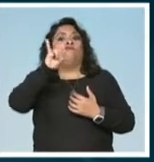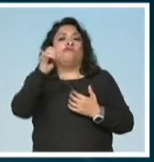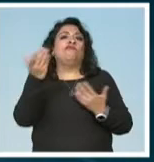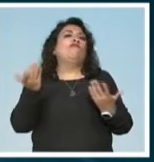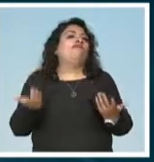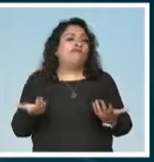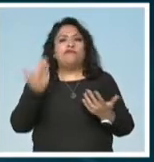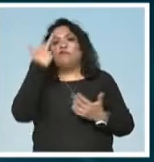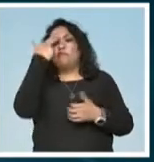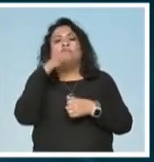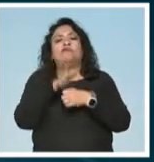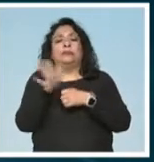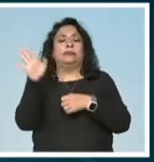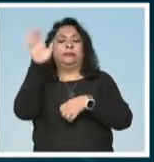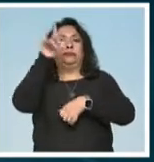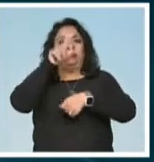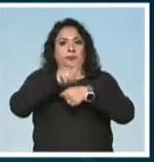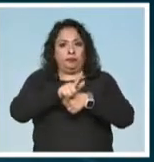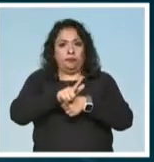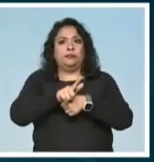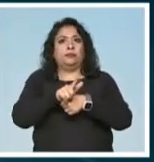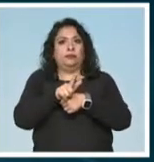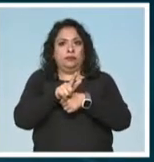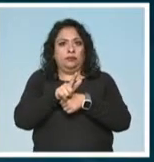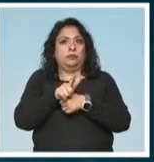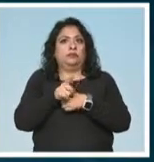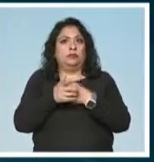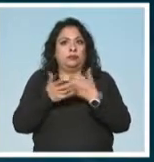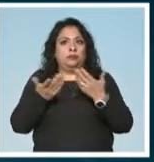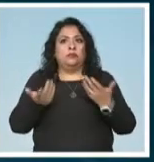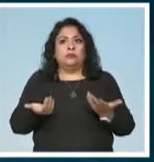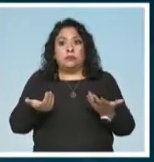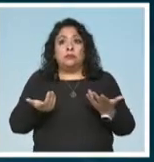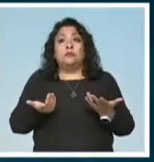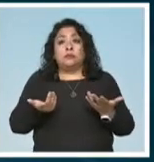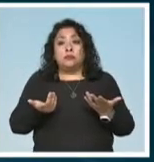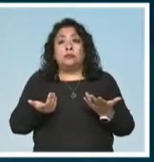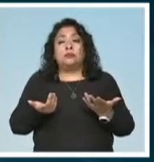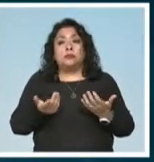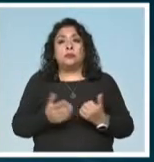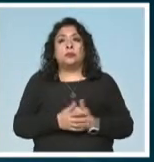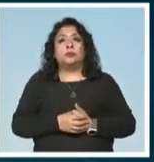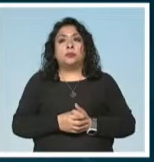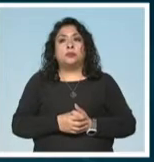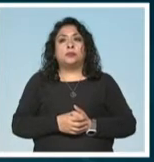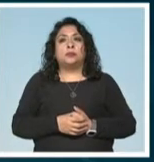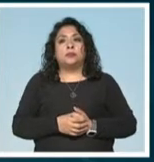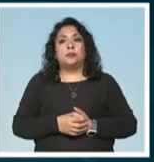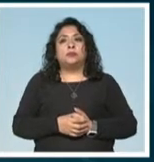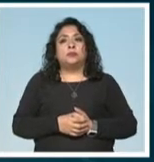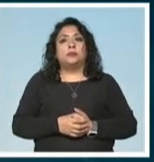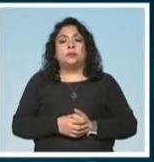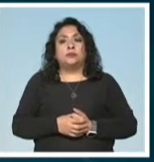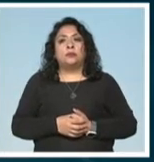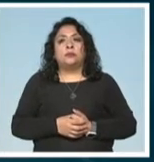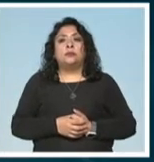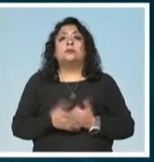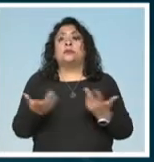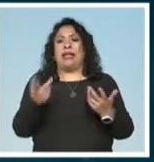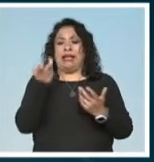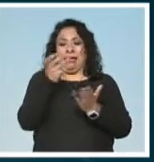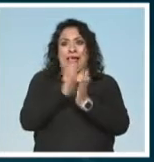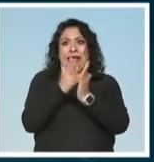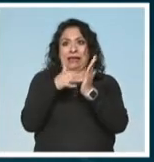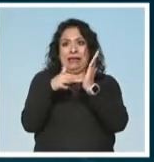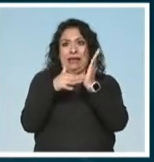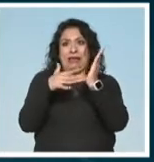these threats. You know, because what is culture? What is literature? It's